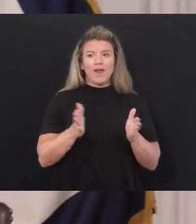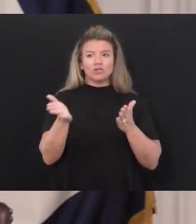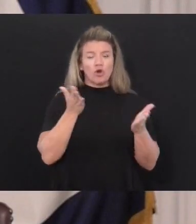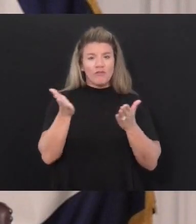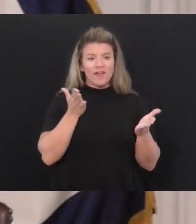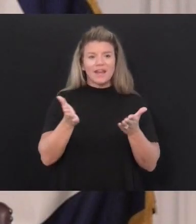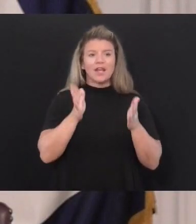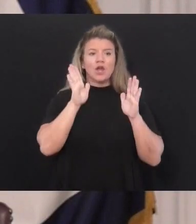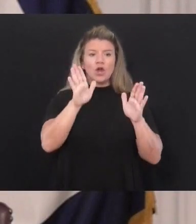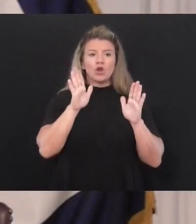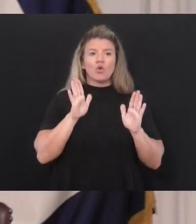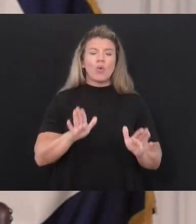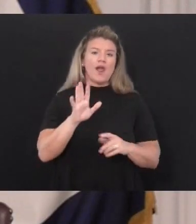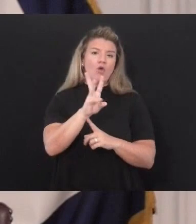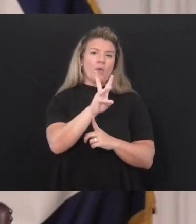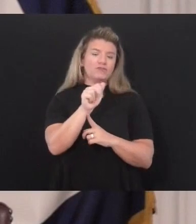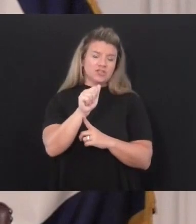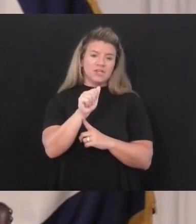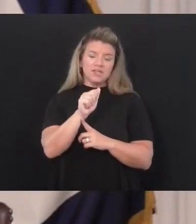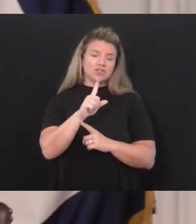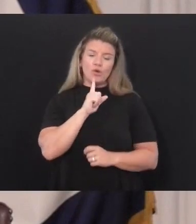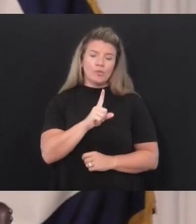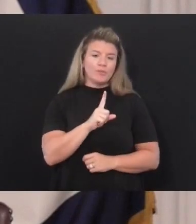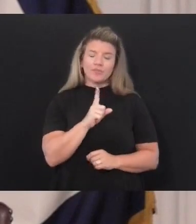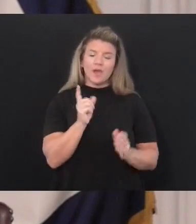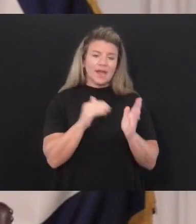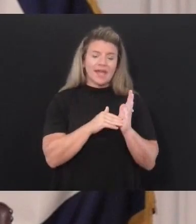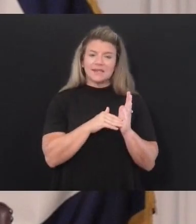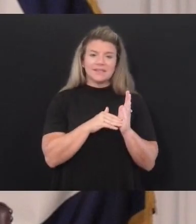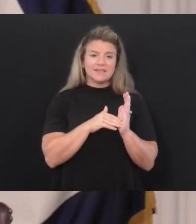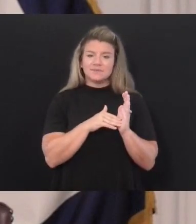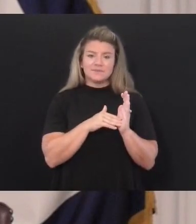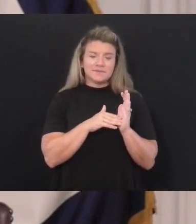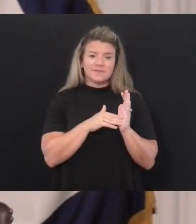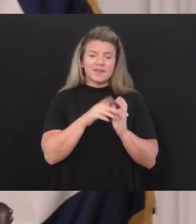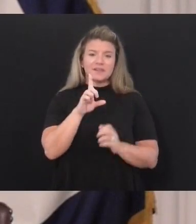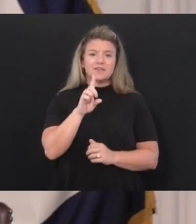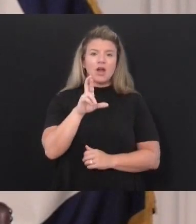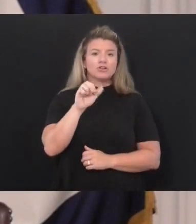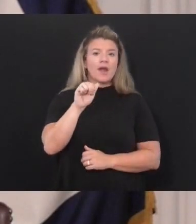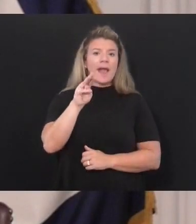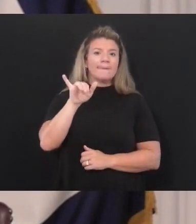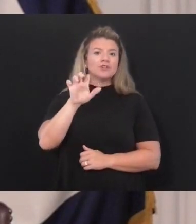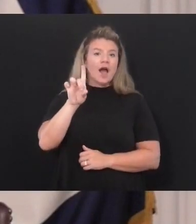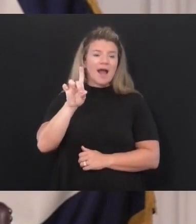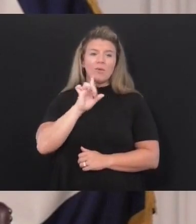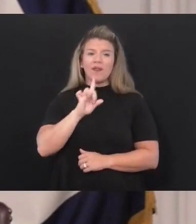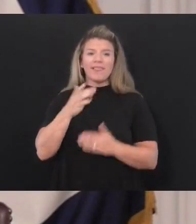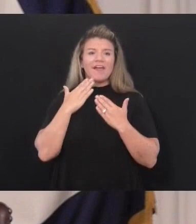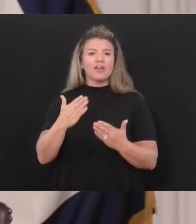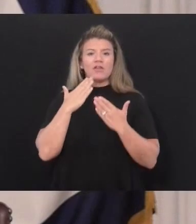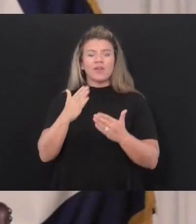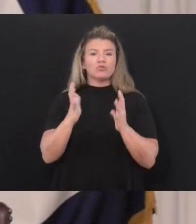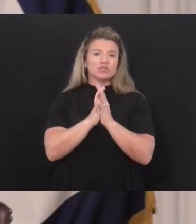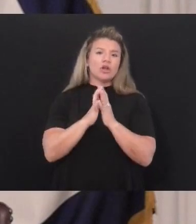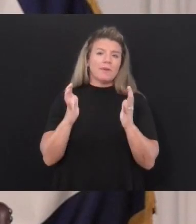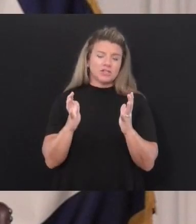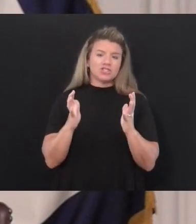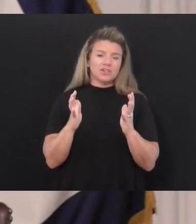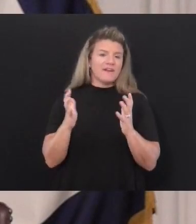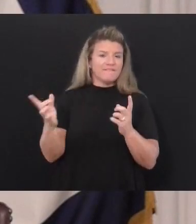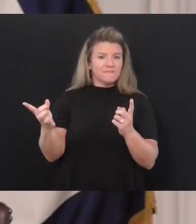do related to schools getting back in session, sports, maintaining our ability to keep our businesses open,